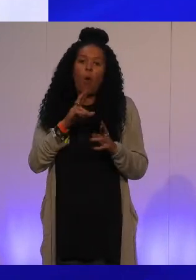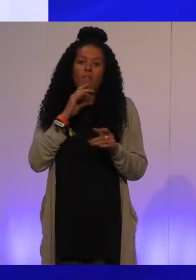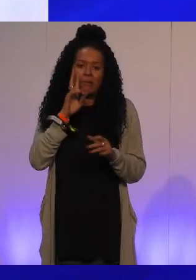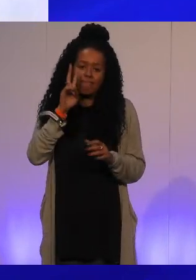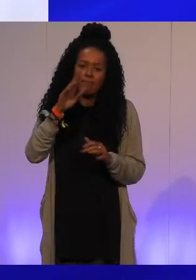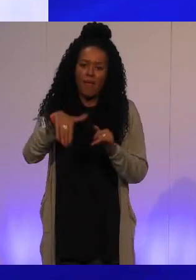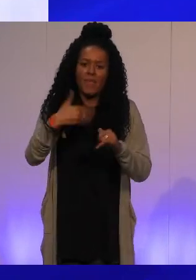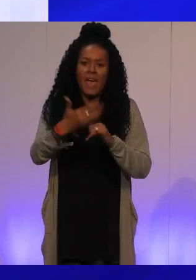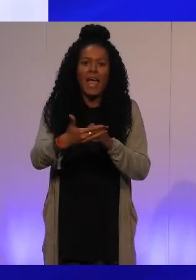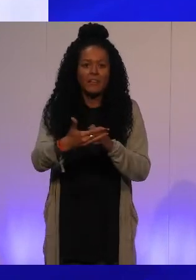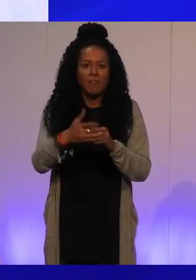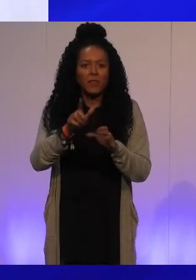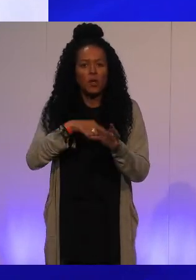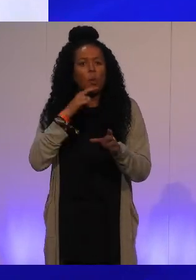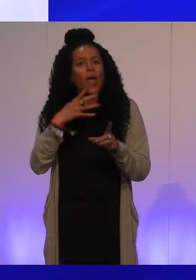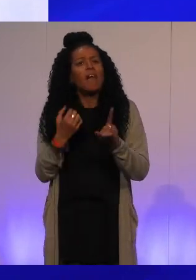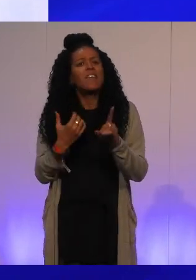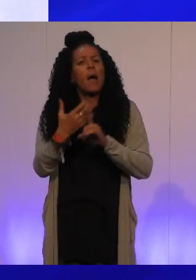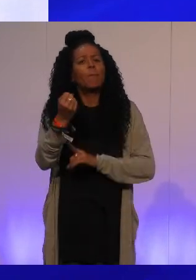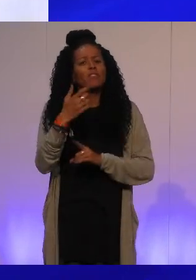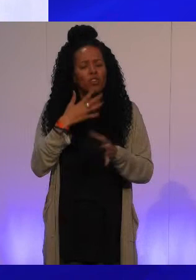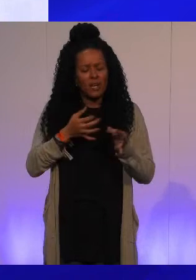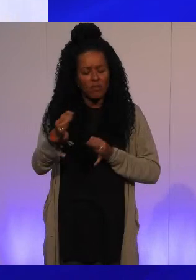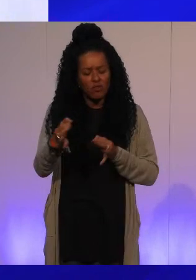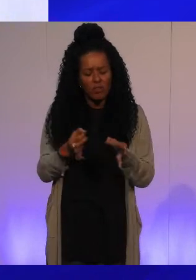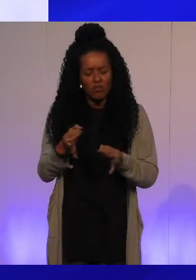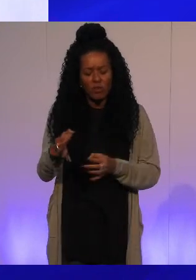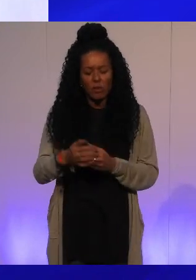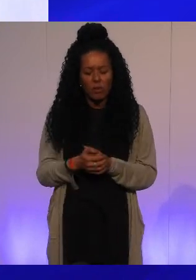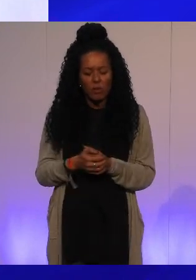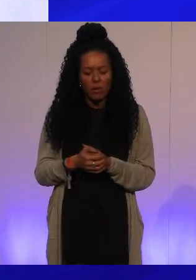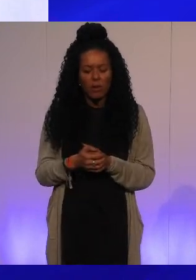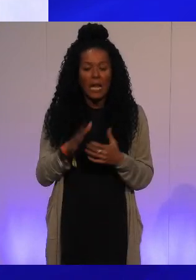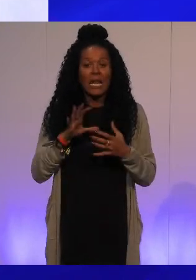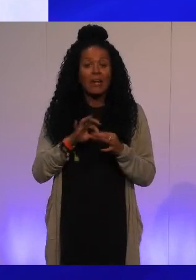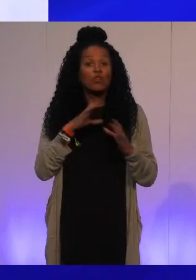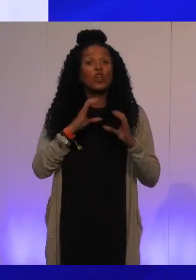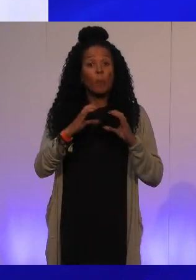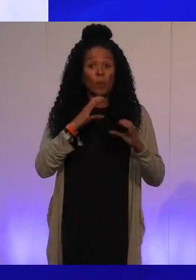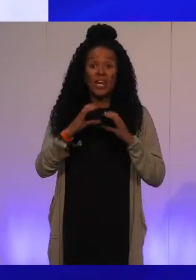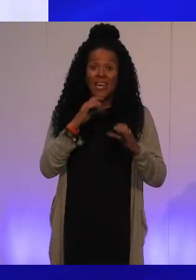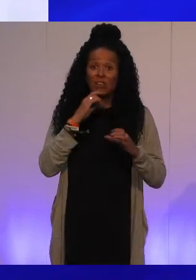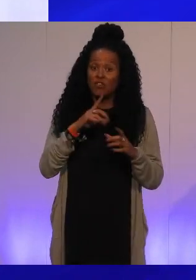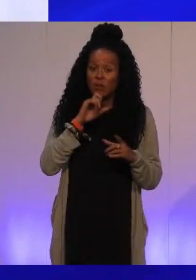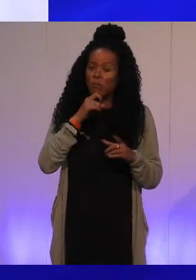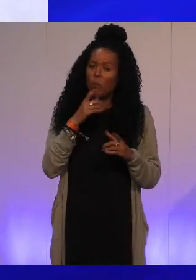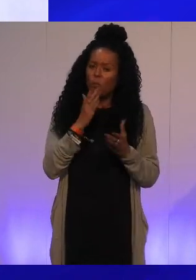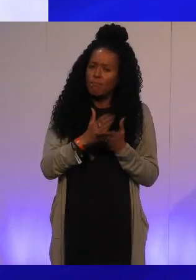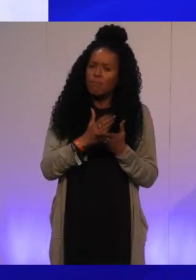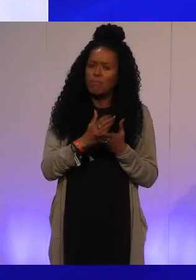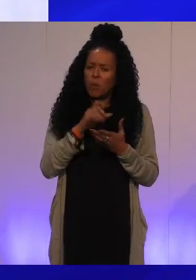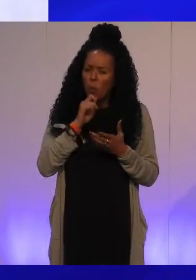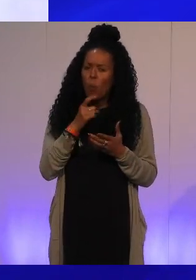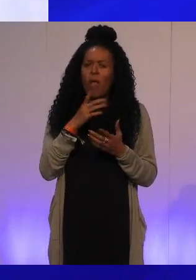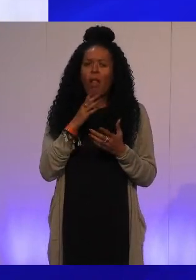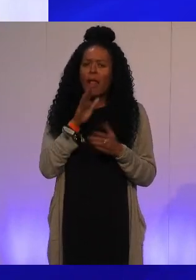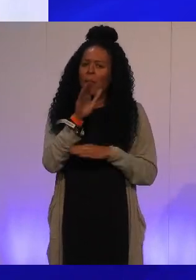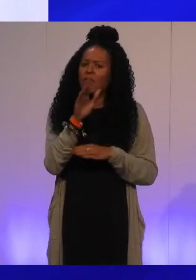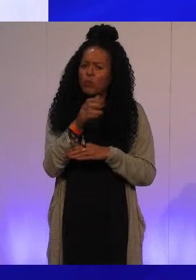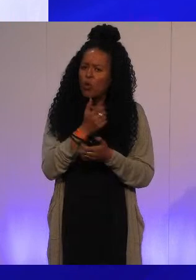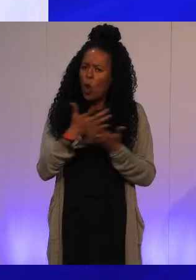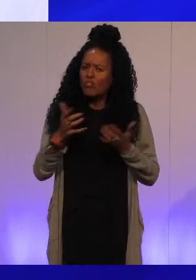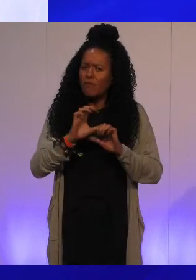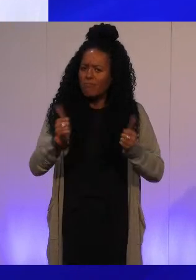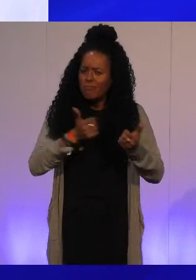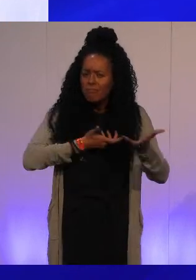links in with that ambition in our strategy. So we feel sure that that's going to prompt a lot of good conversations and